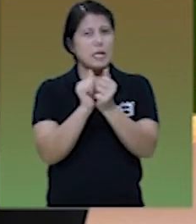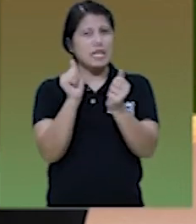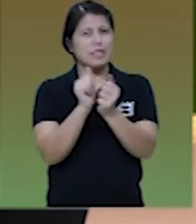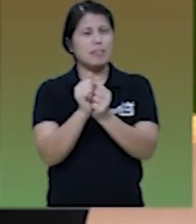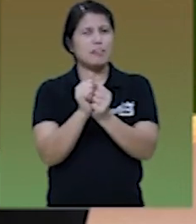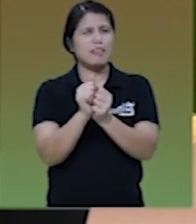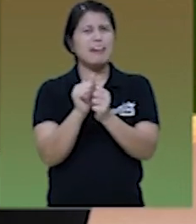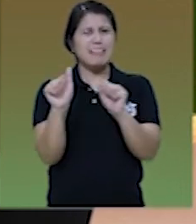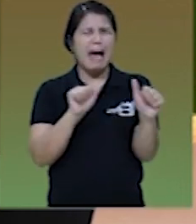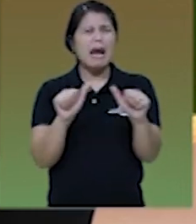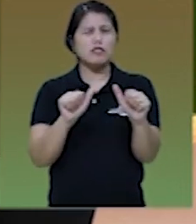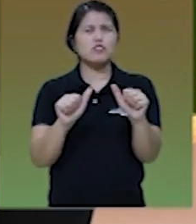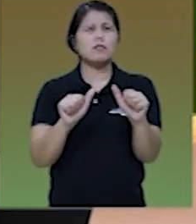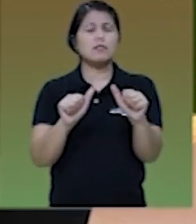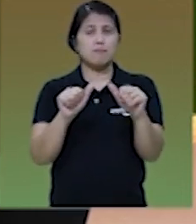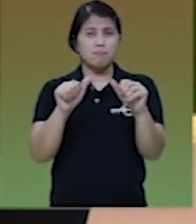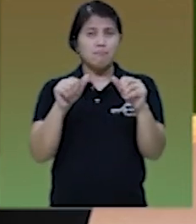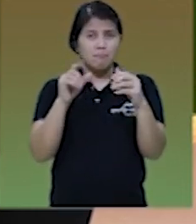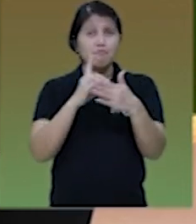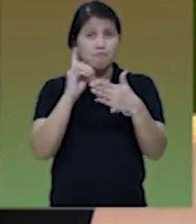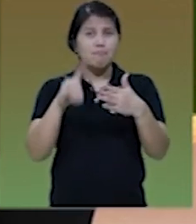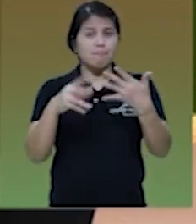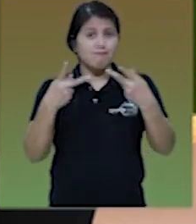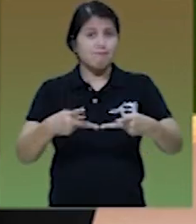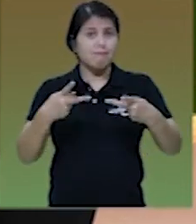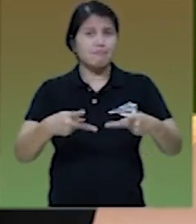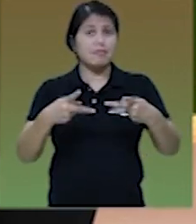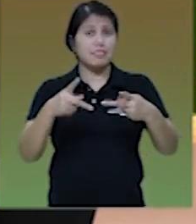meaning the action is done at the present time.